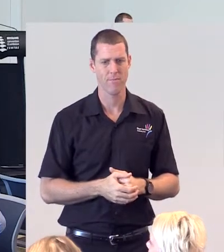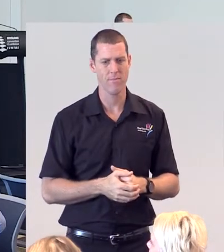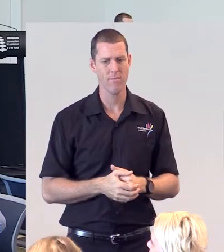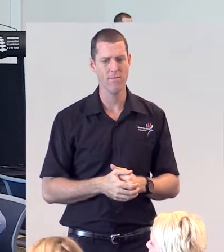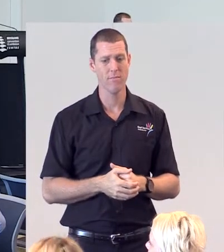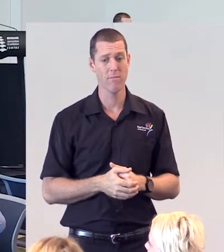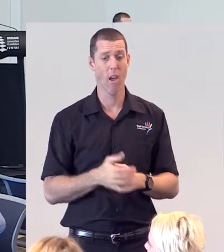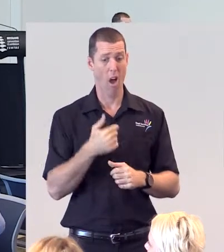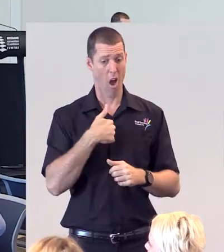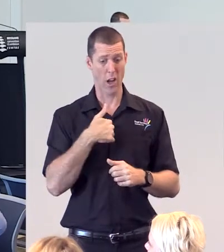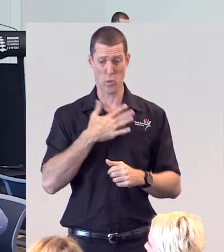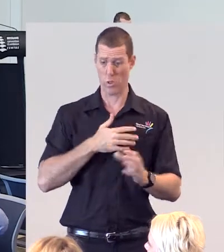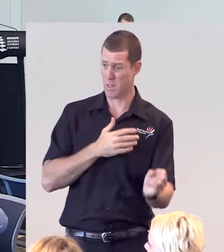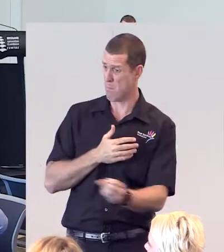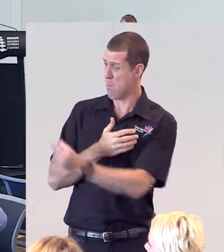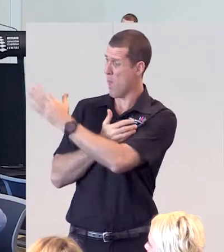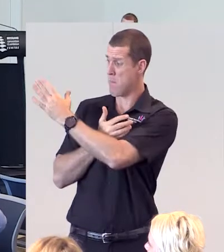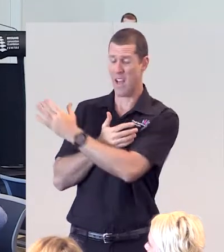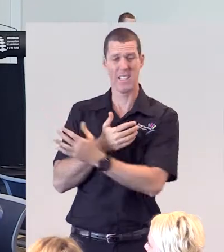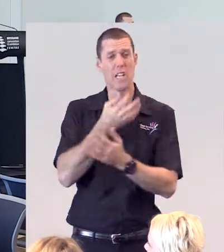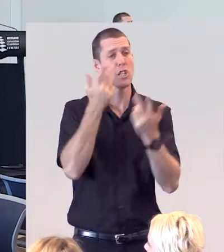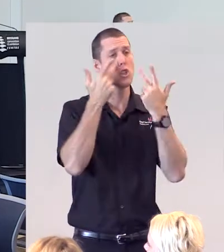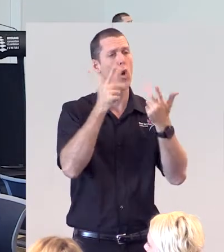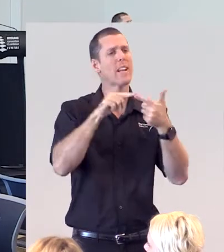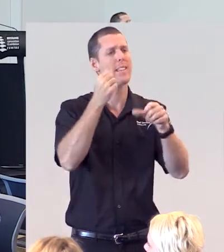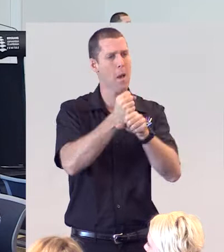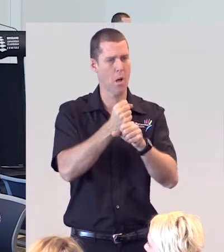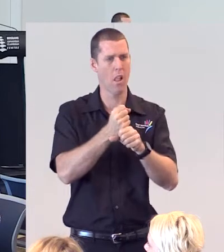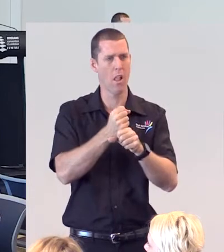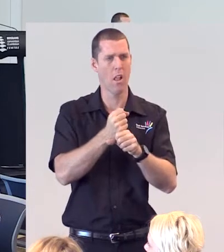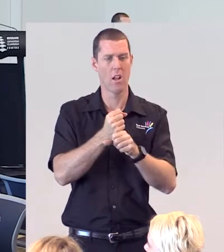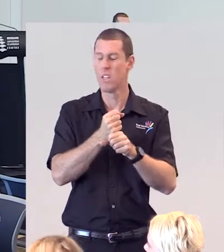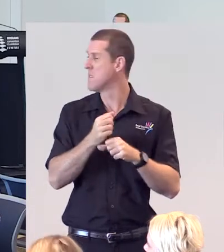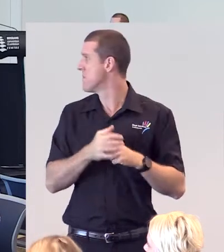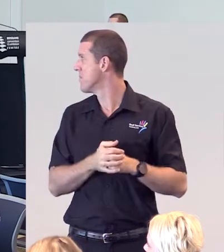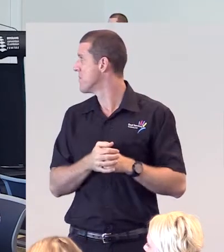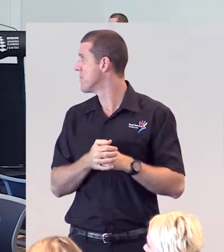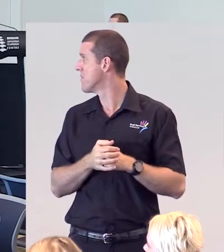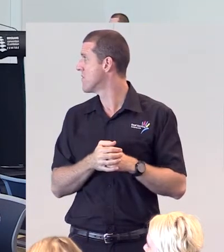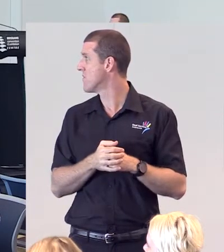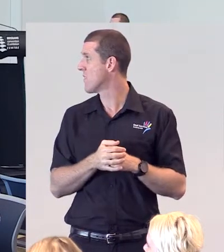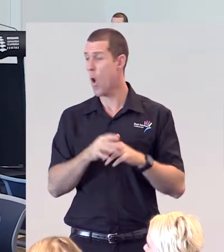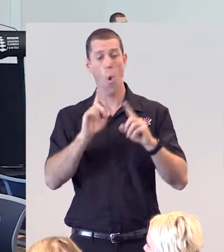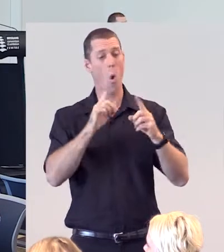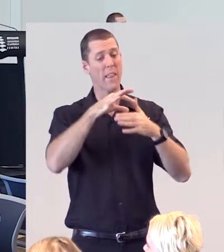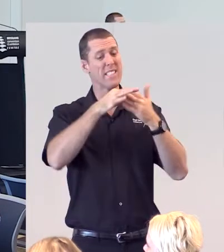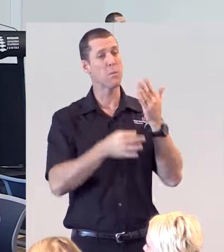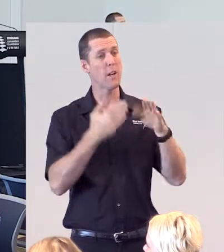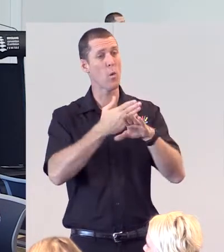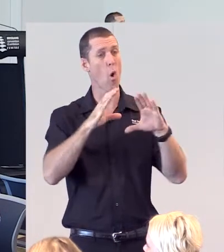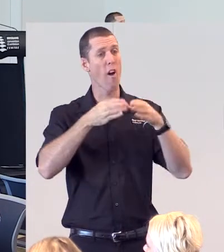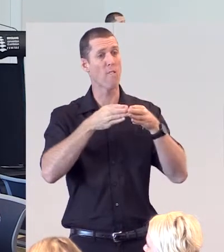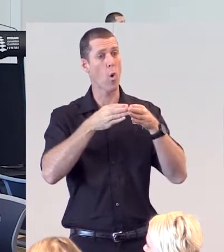And I guess I just wanted to pull that's an example of, that may paint a good picture for what the disability workforce is